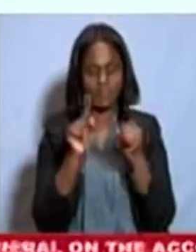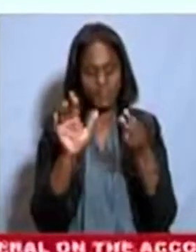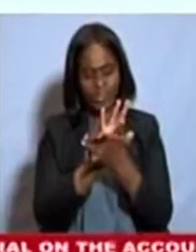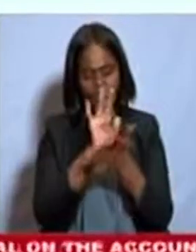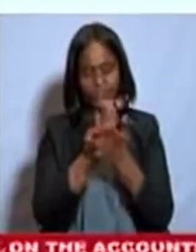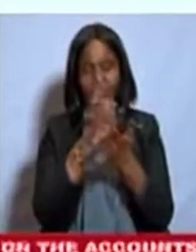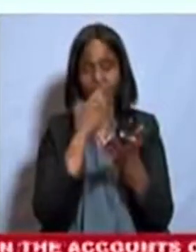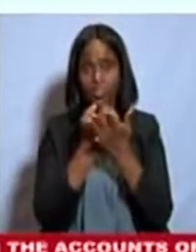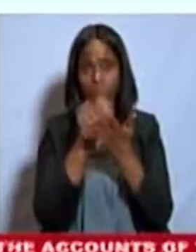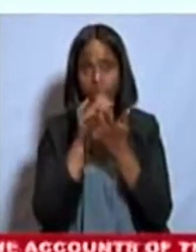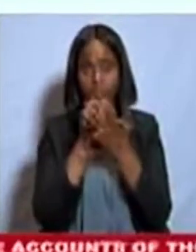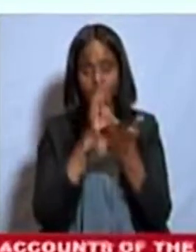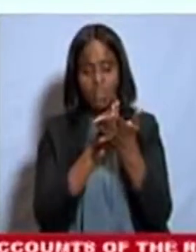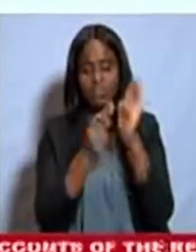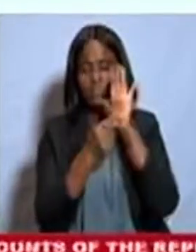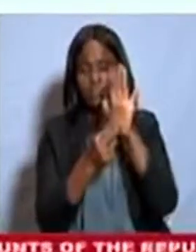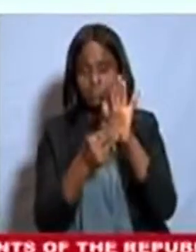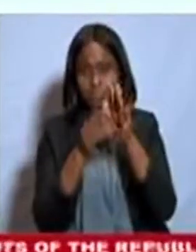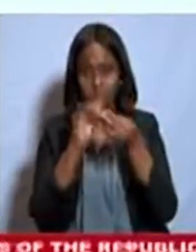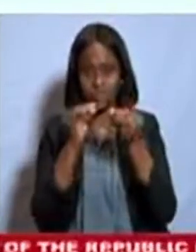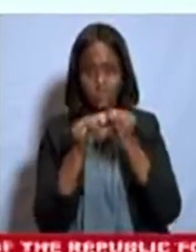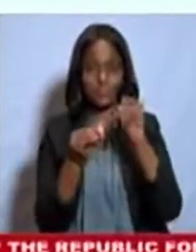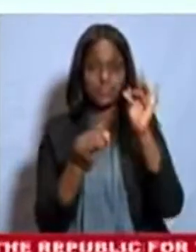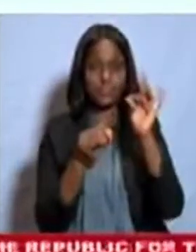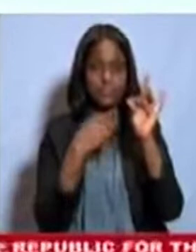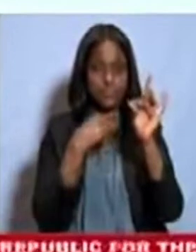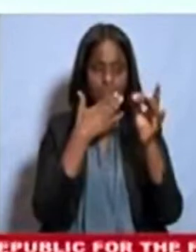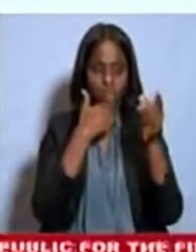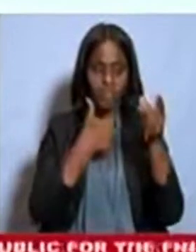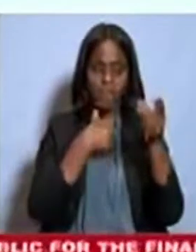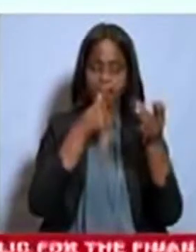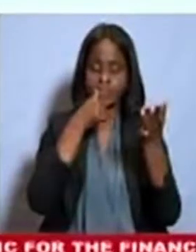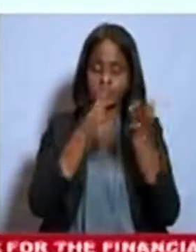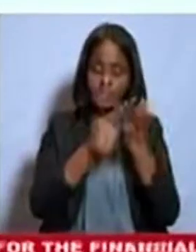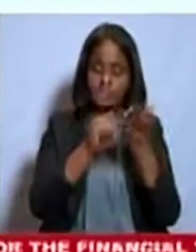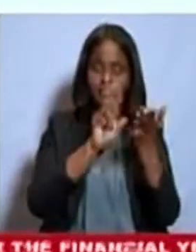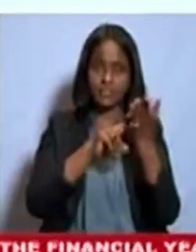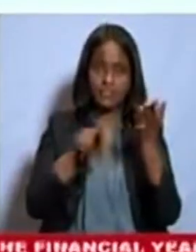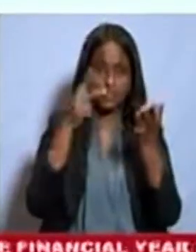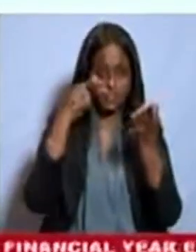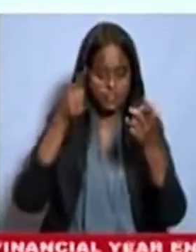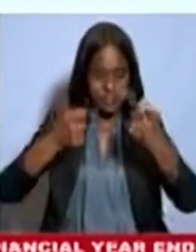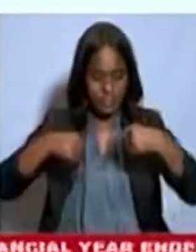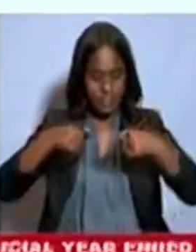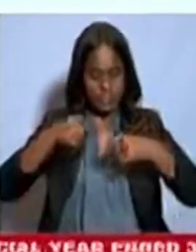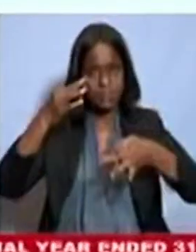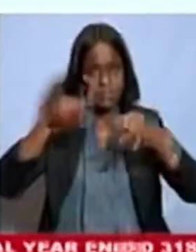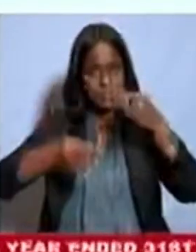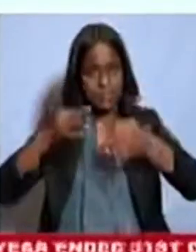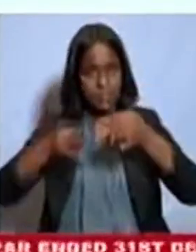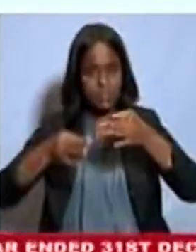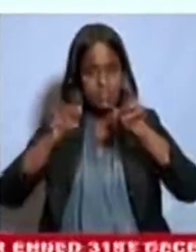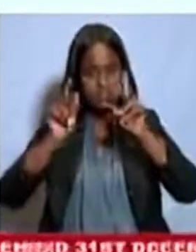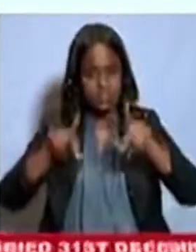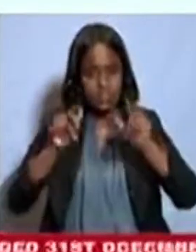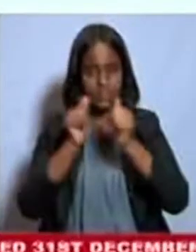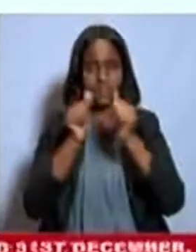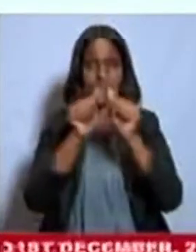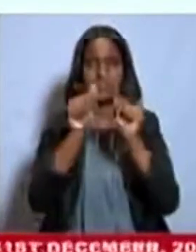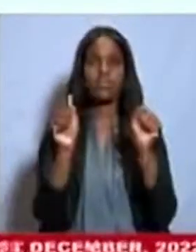Documentary evidence, Appendix 8, there is the letter of retirement for the local court messenger and general